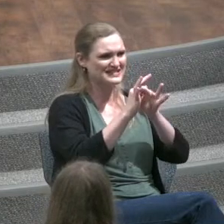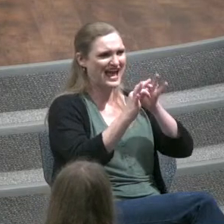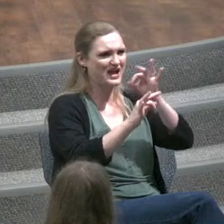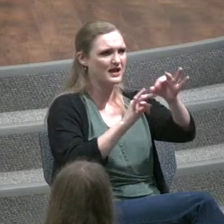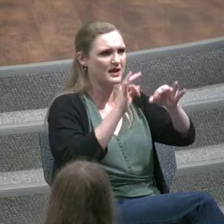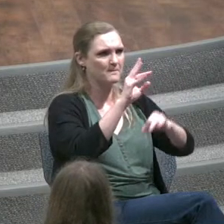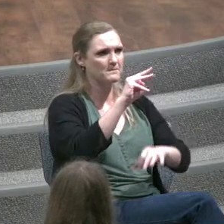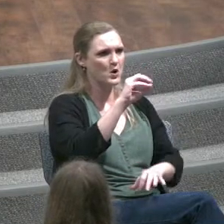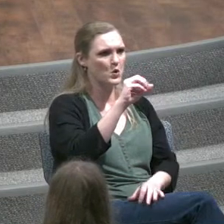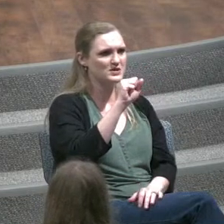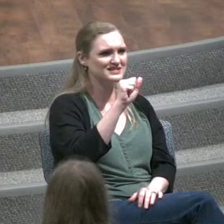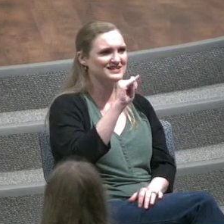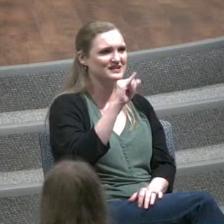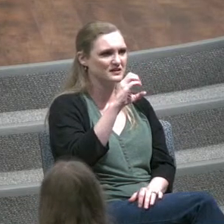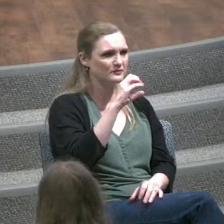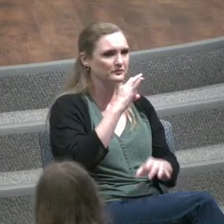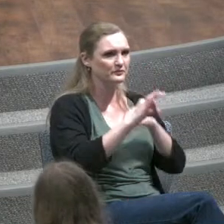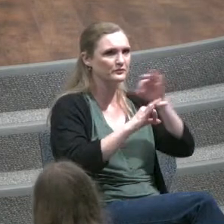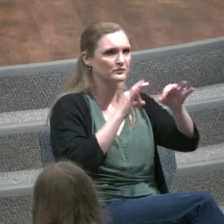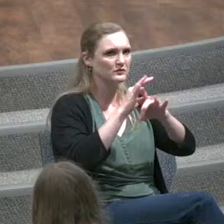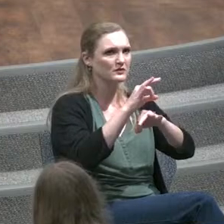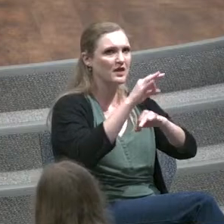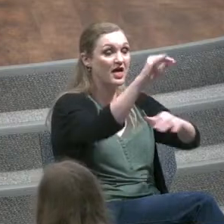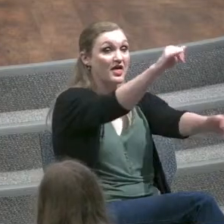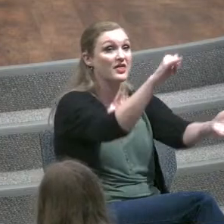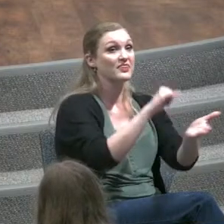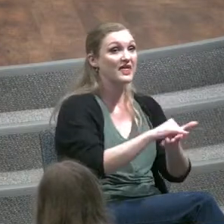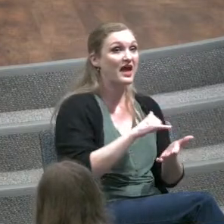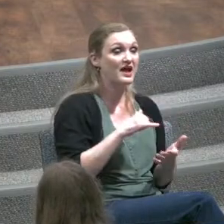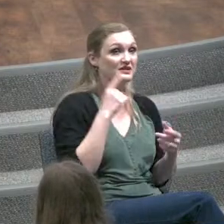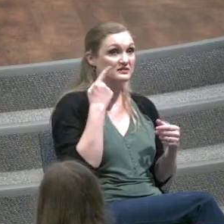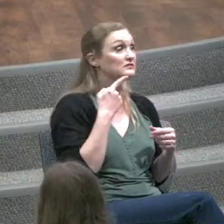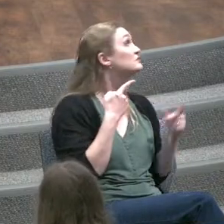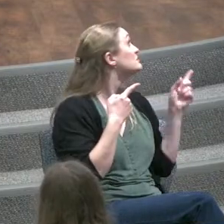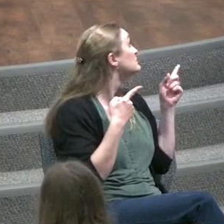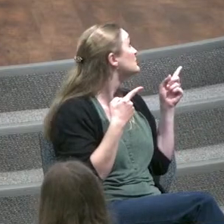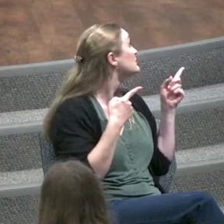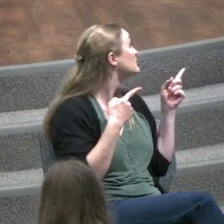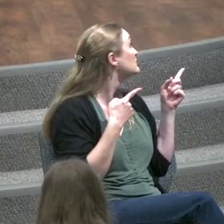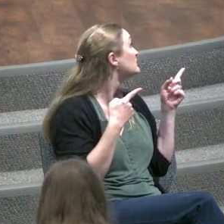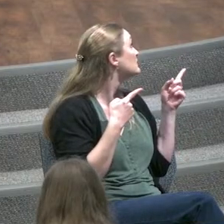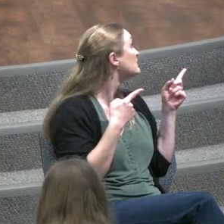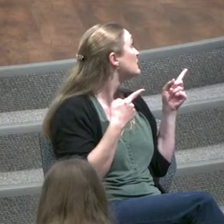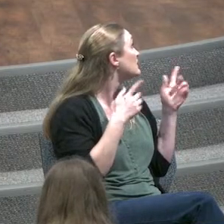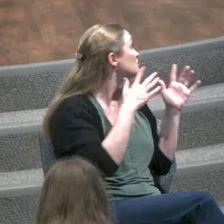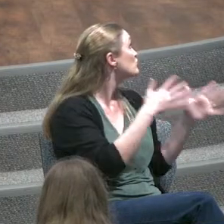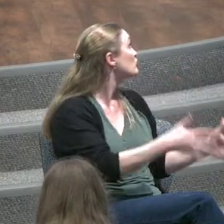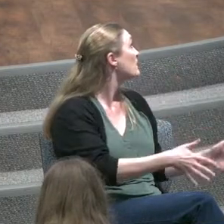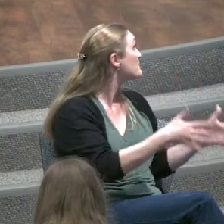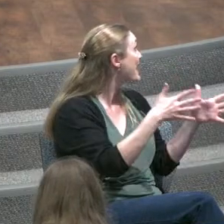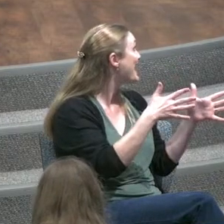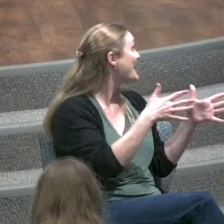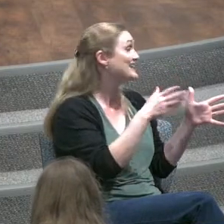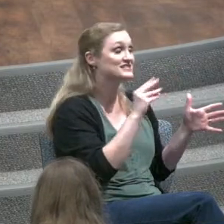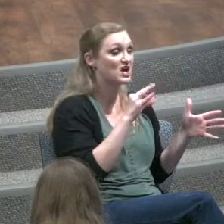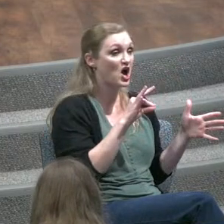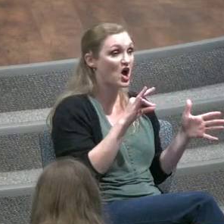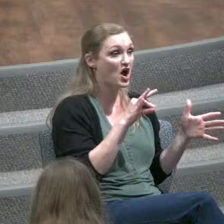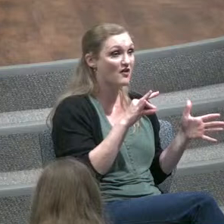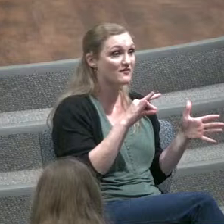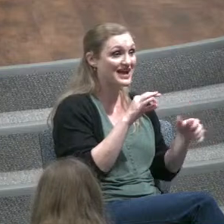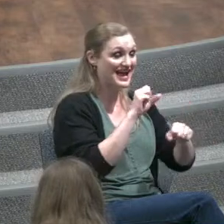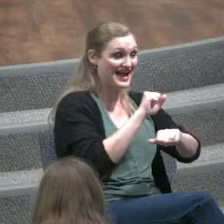mosaics. And this is in the site of Zippori. This is the remains of